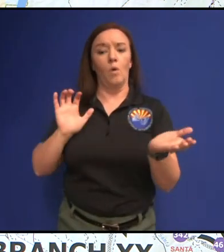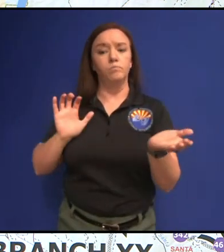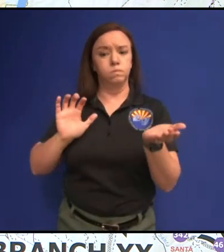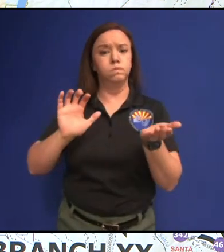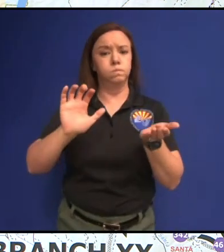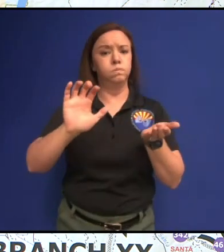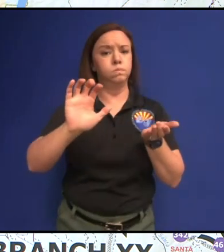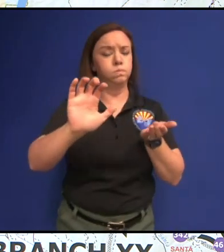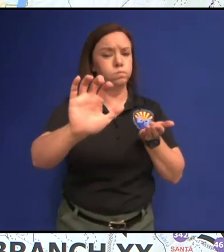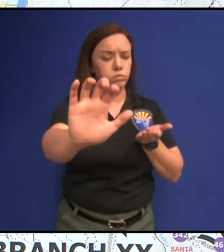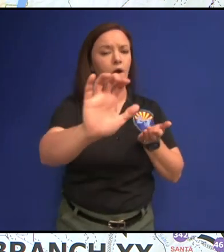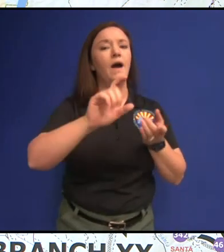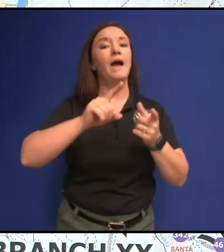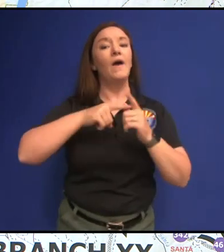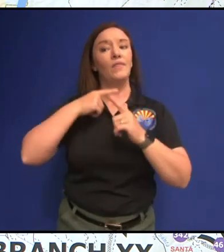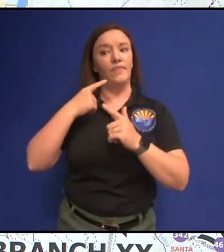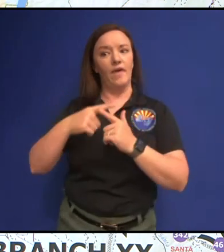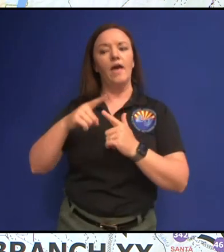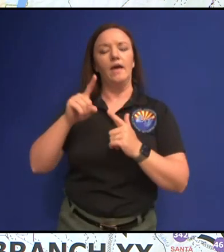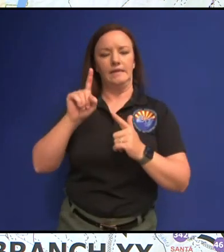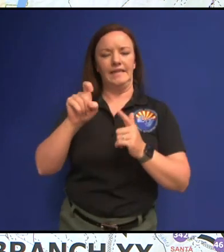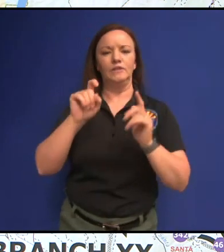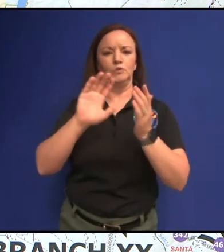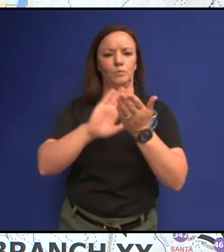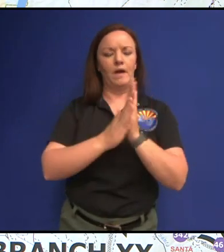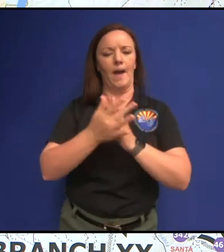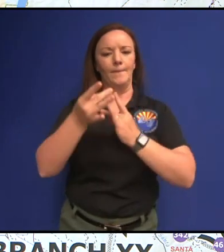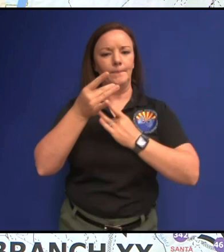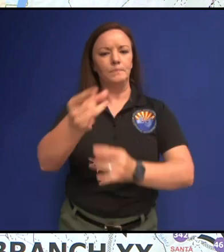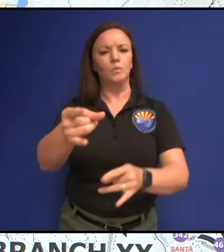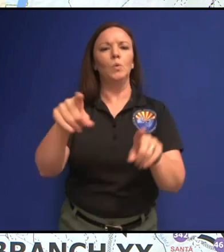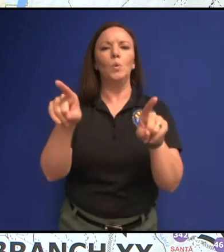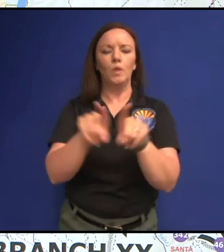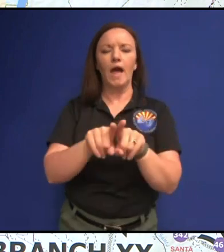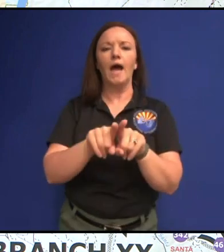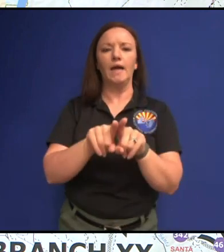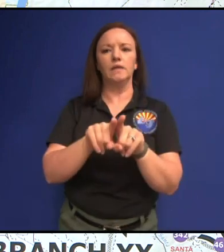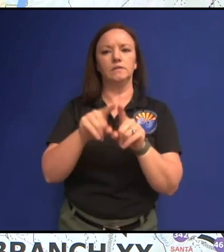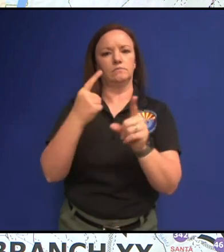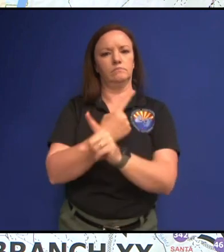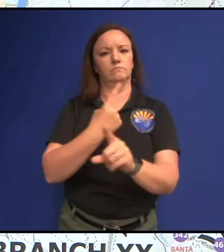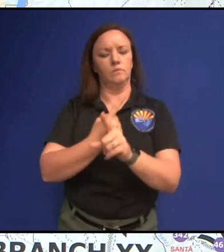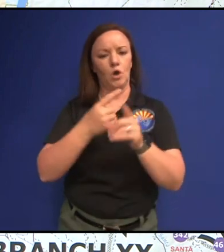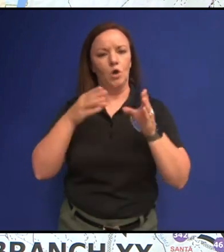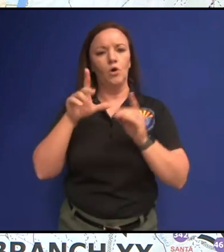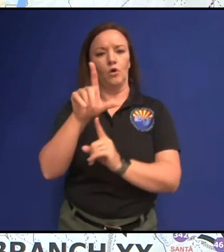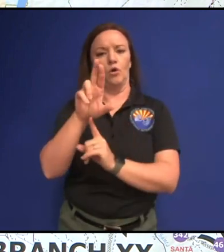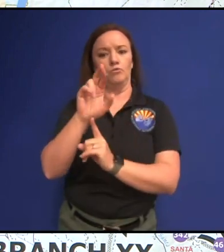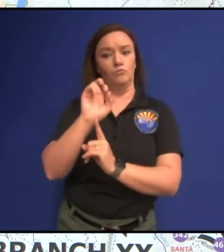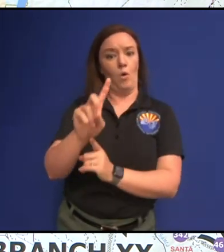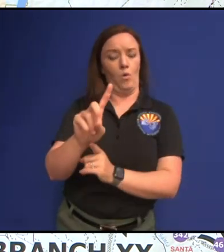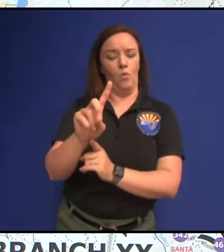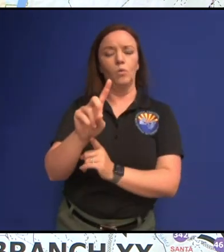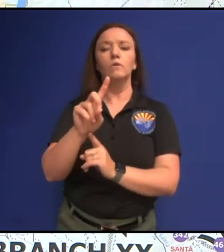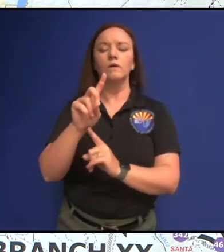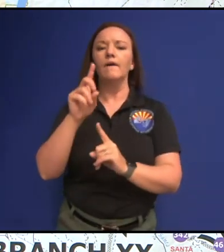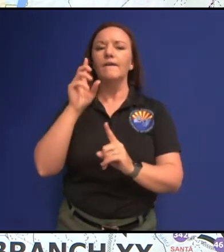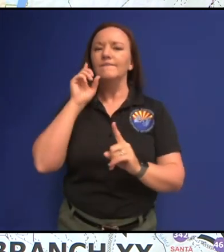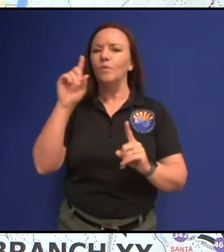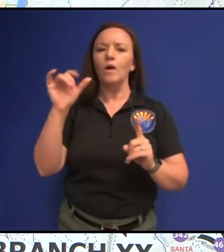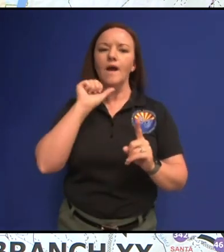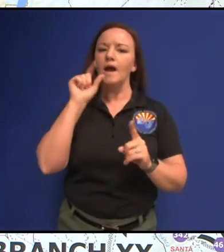that's passable by a pickup truck, but a road that's passable by heavy equipment and by low boys. So then that work